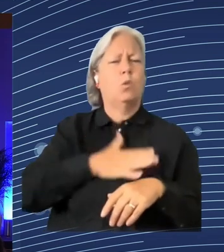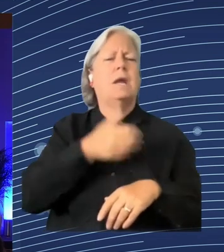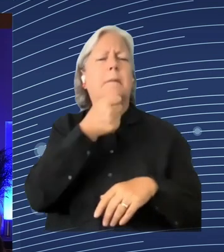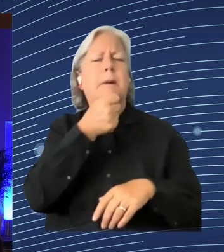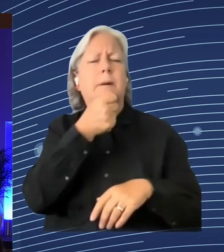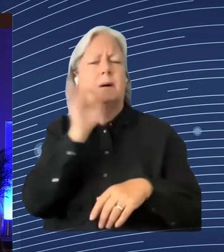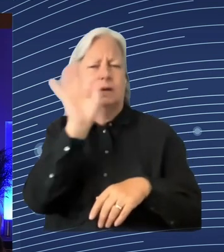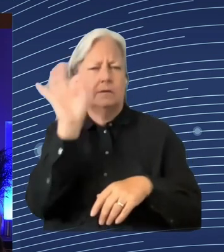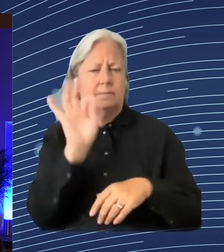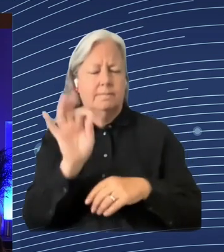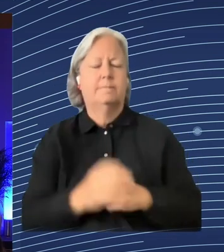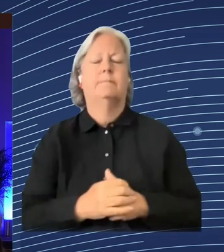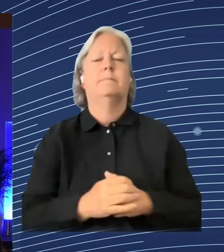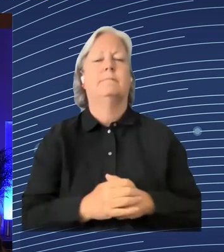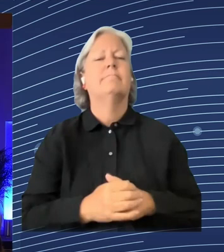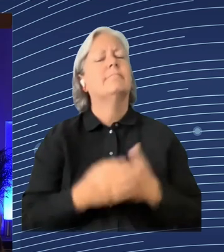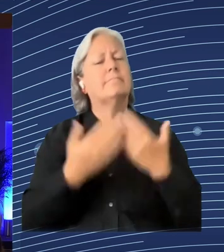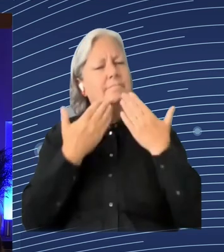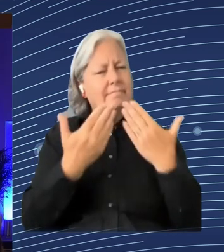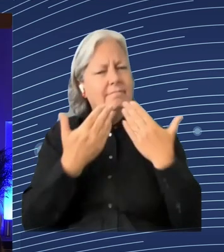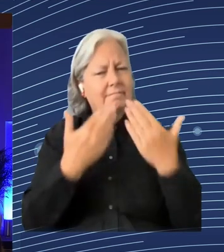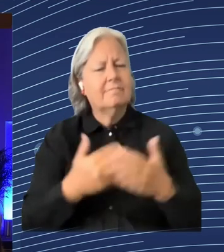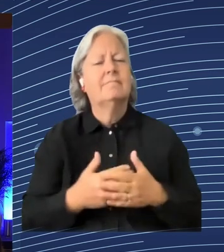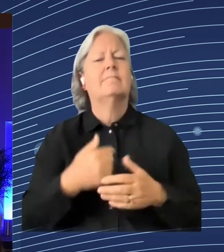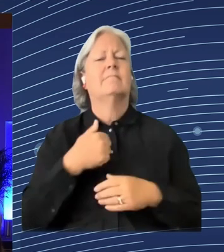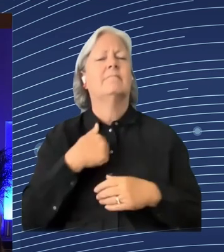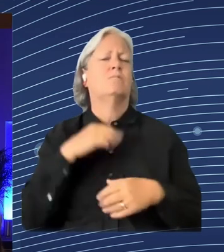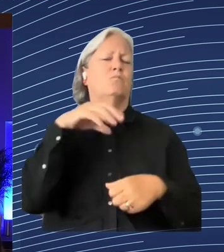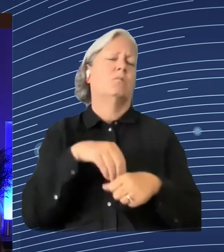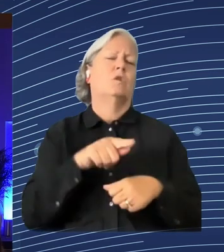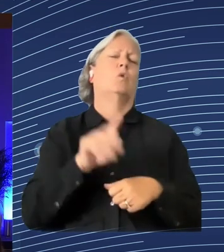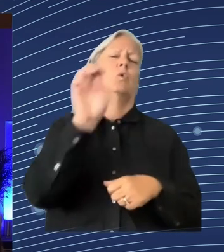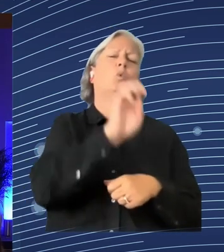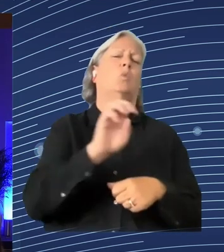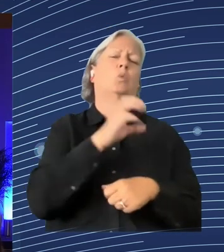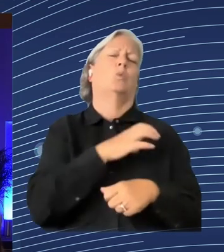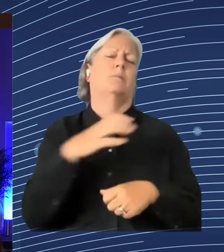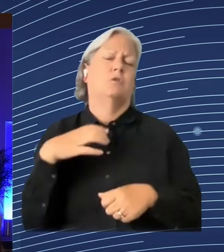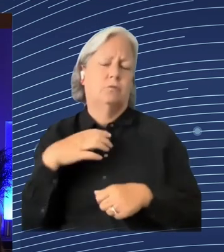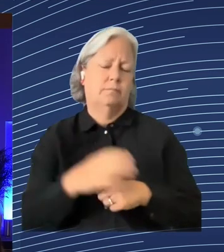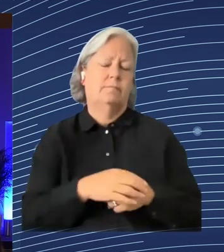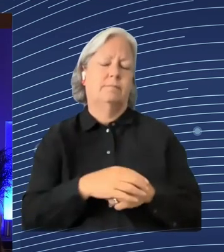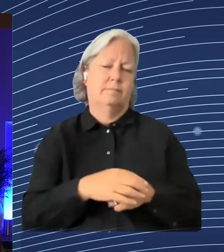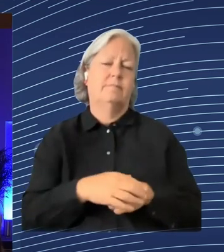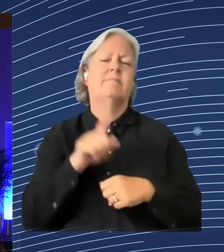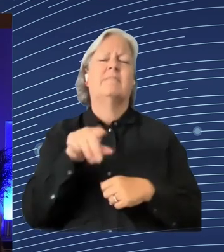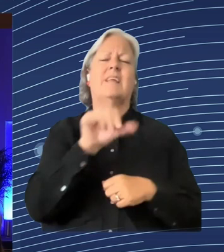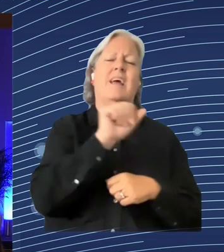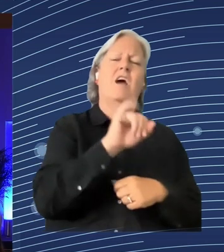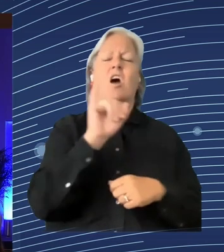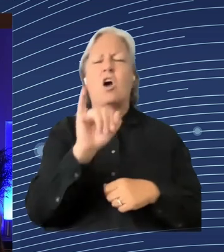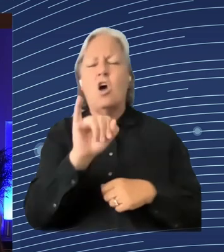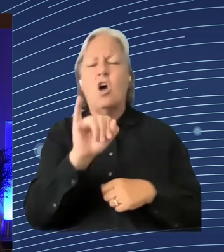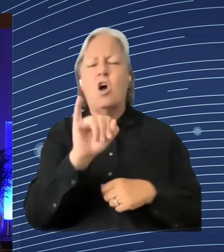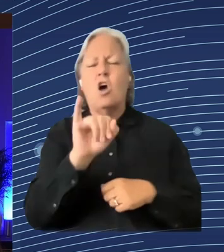Thank you. Kara van der Poorten, European Commission. Welcome. I'm not a connoisseur of AI and databases, but I hear regularly